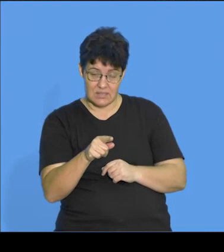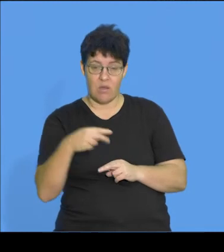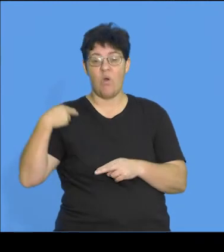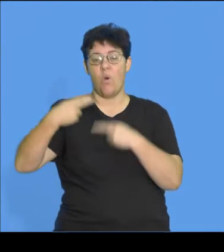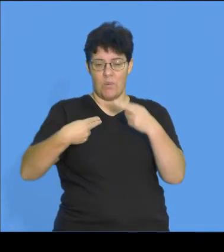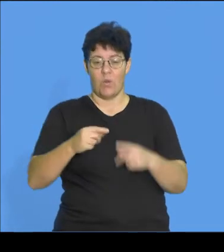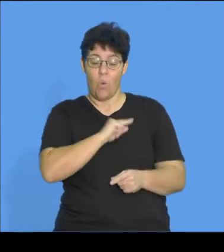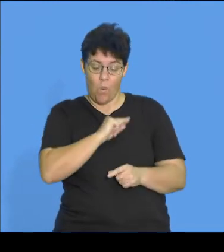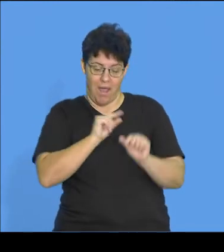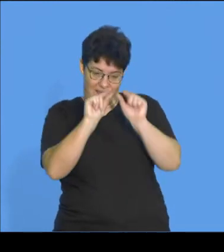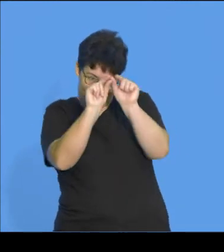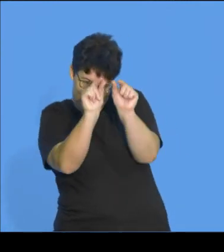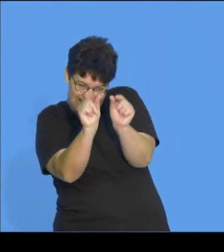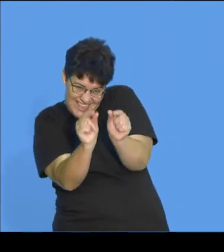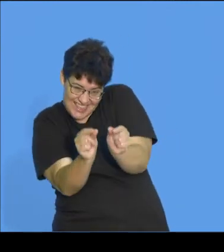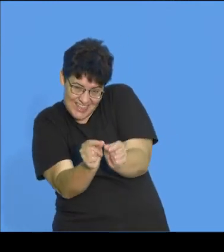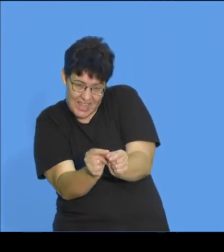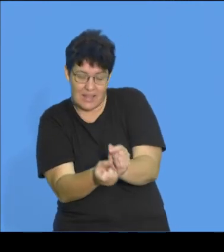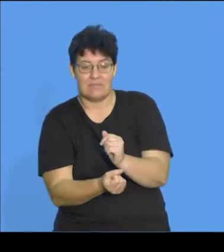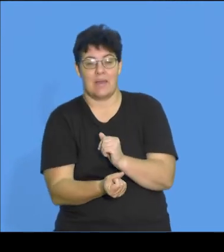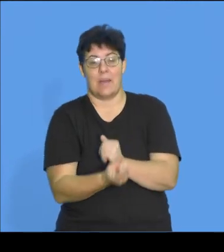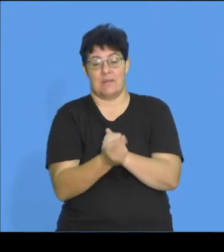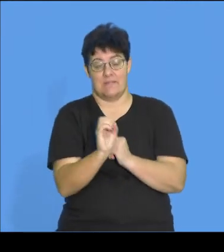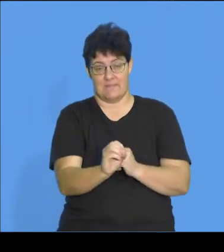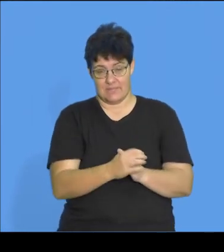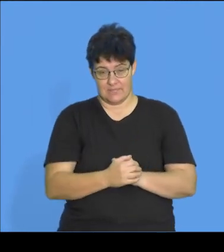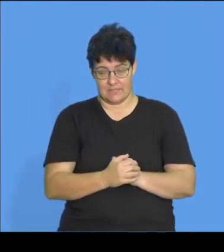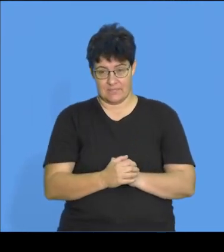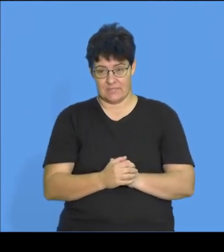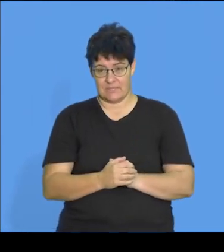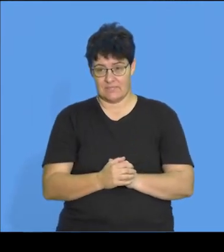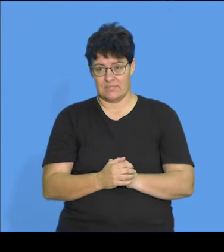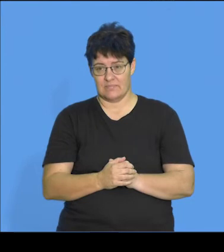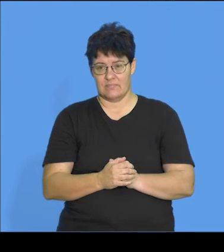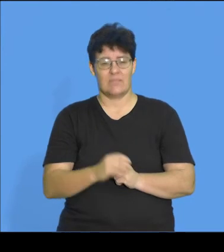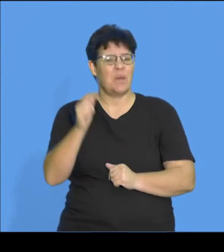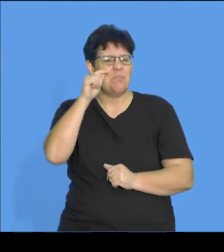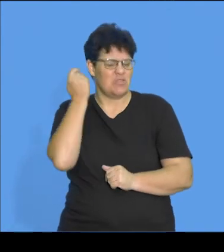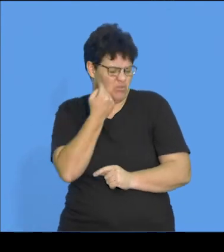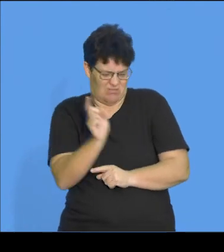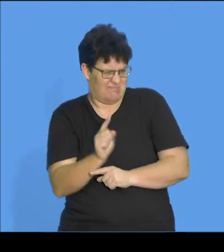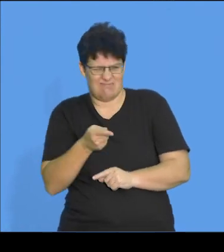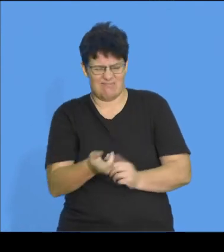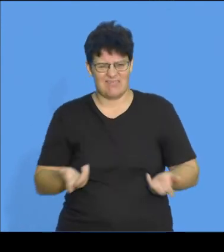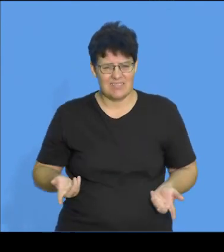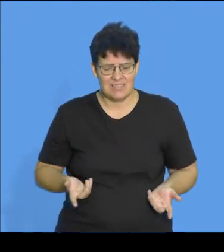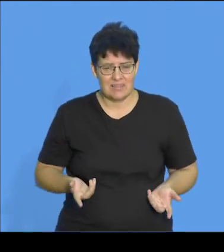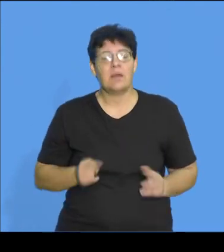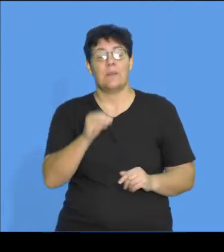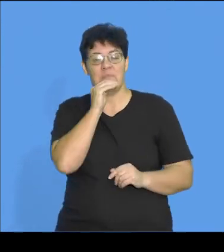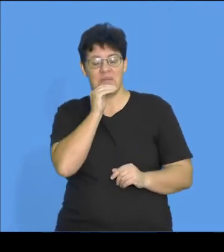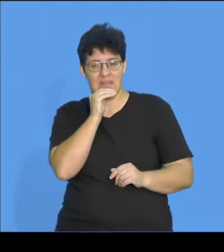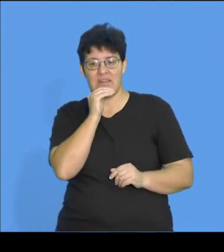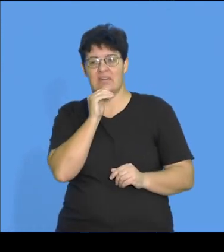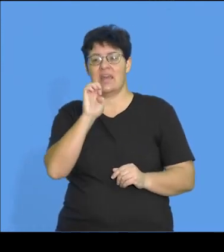thicken the lining of the ovary. What is menstruation? It's the breakdown of the endometrium